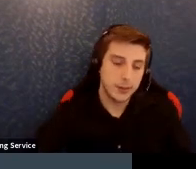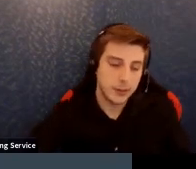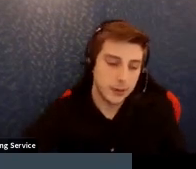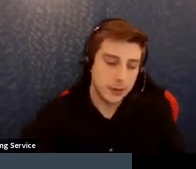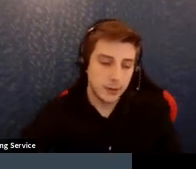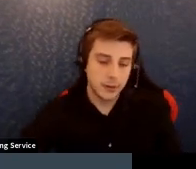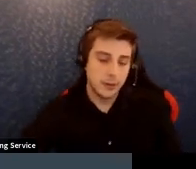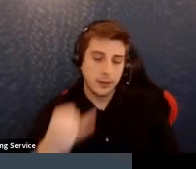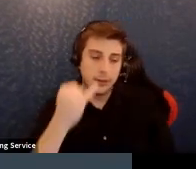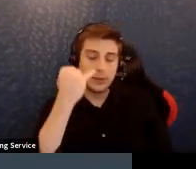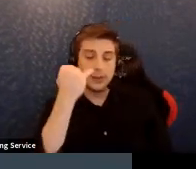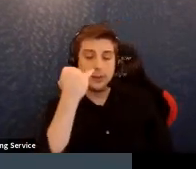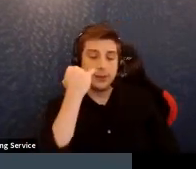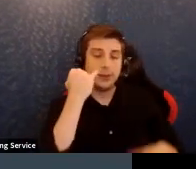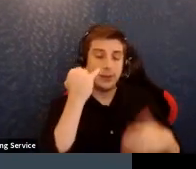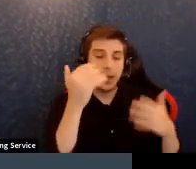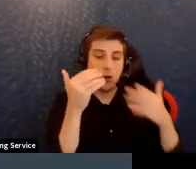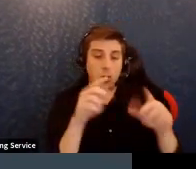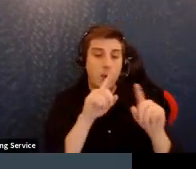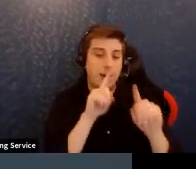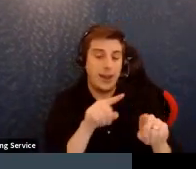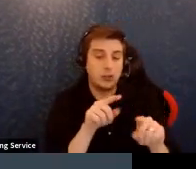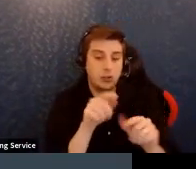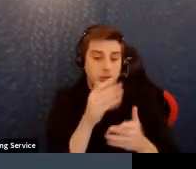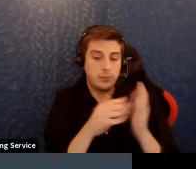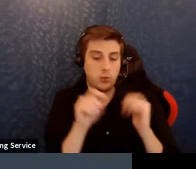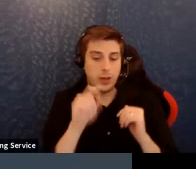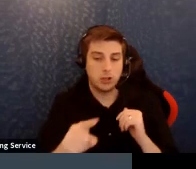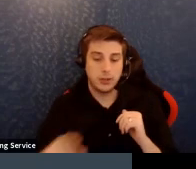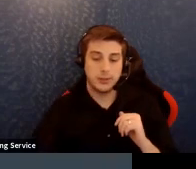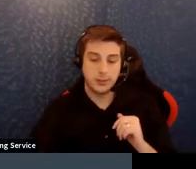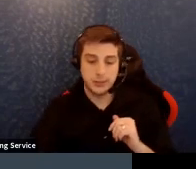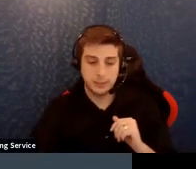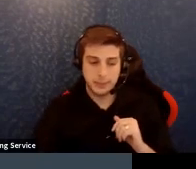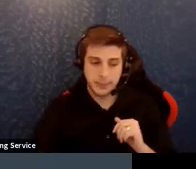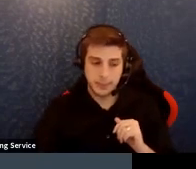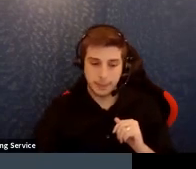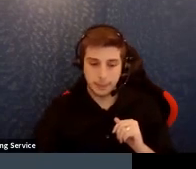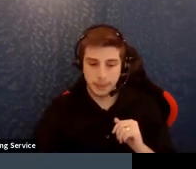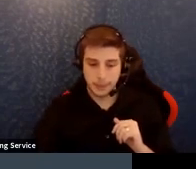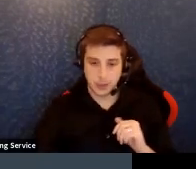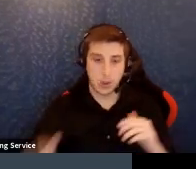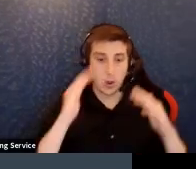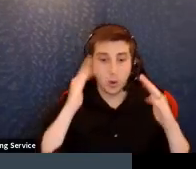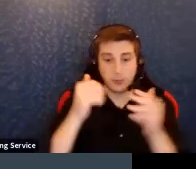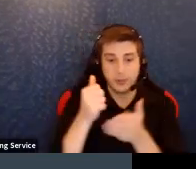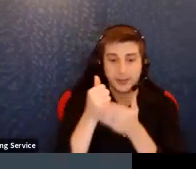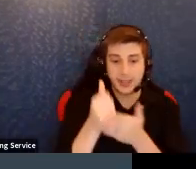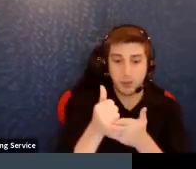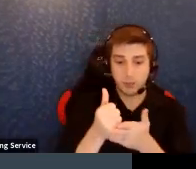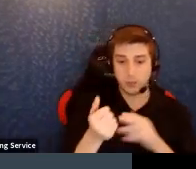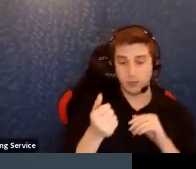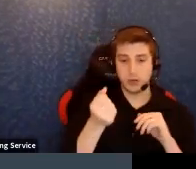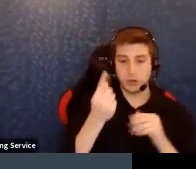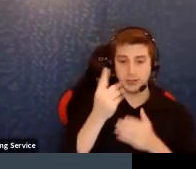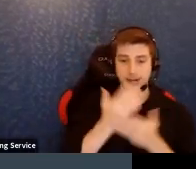If you have, we'll go ahead and answer some questions here, but hopefully this has been helpful for you to understand some of the